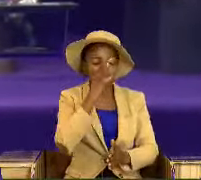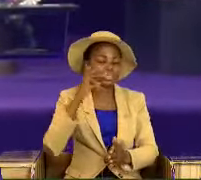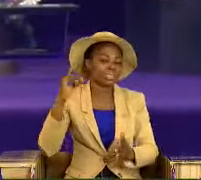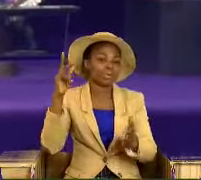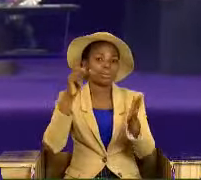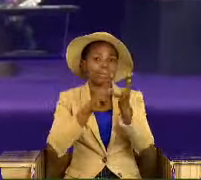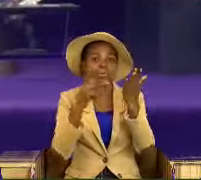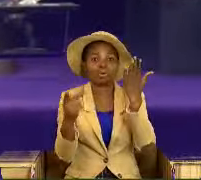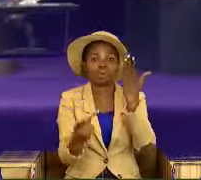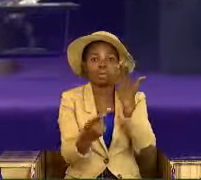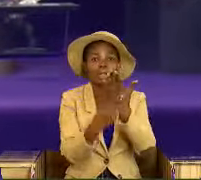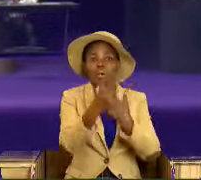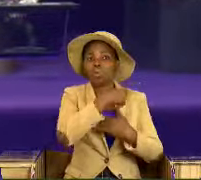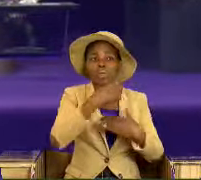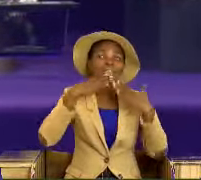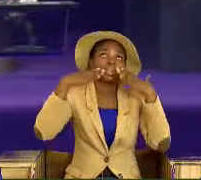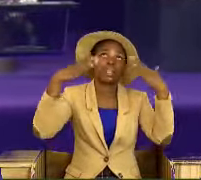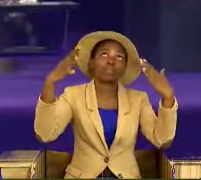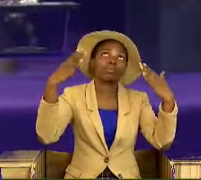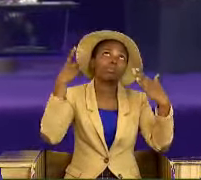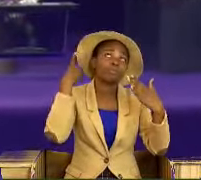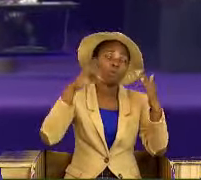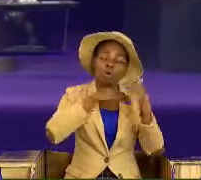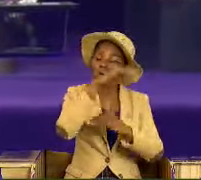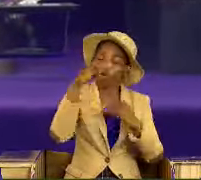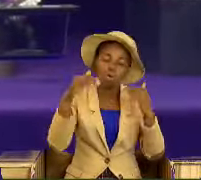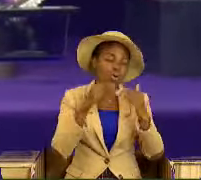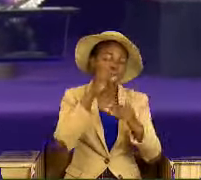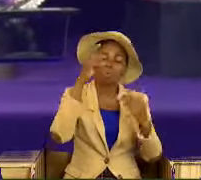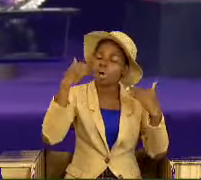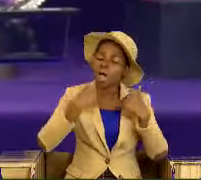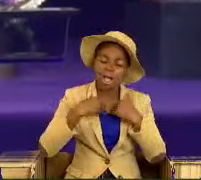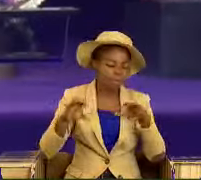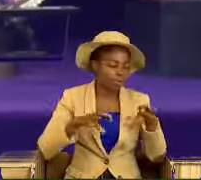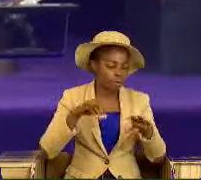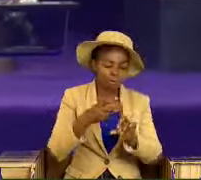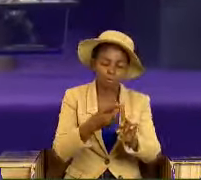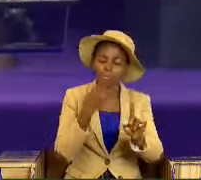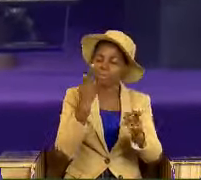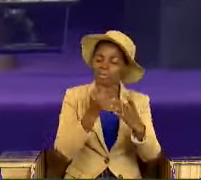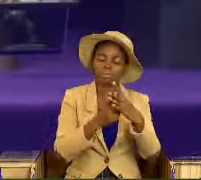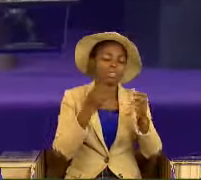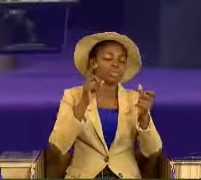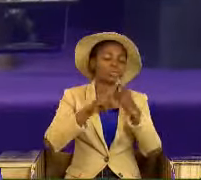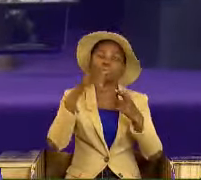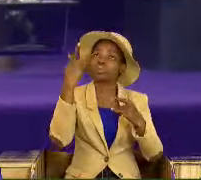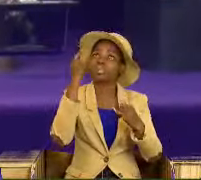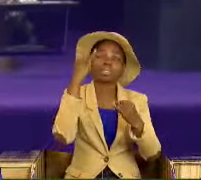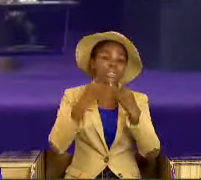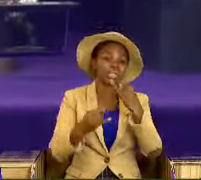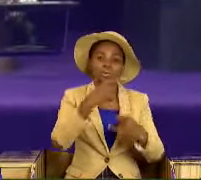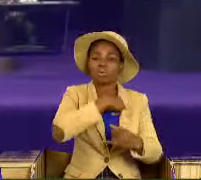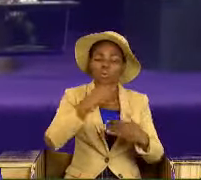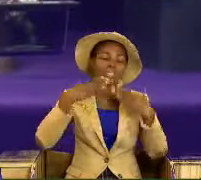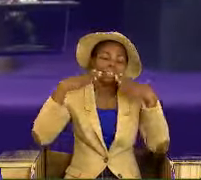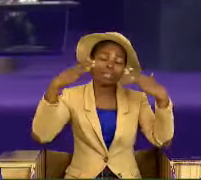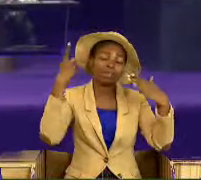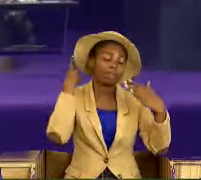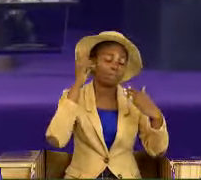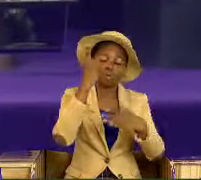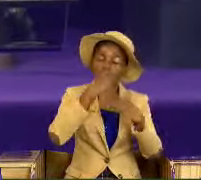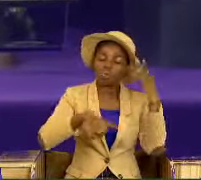all that you have done from the beginning to this moment and we thank you for what you are going to do as you round up this